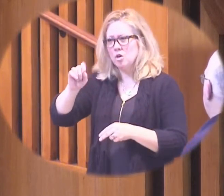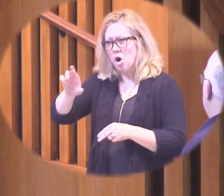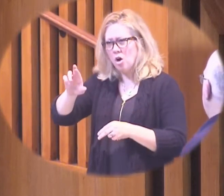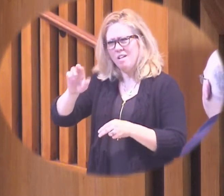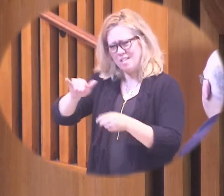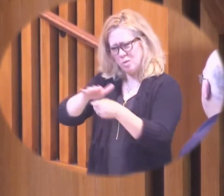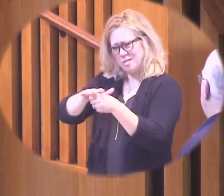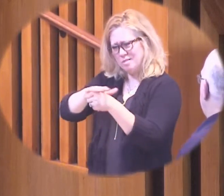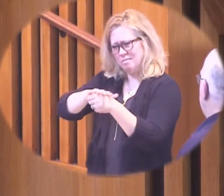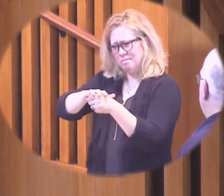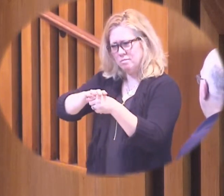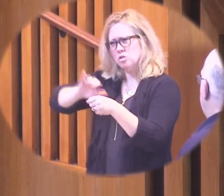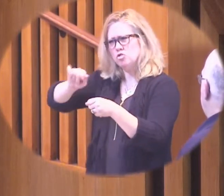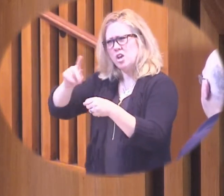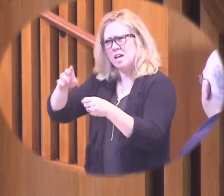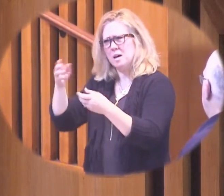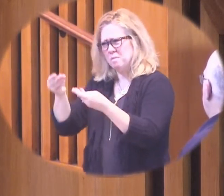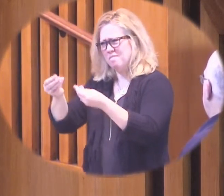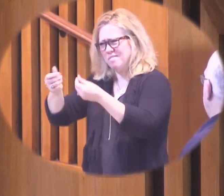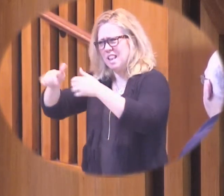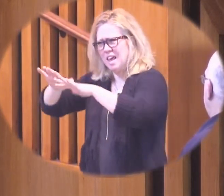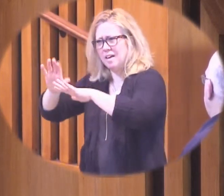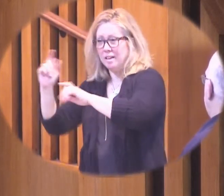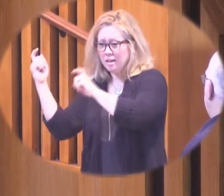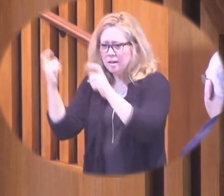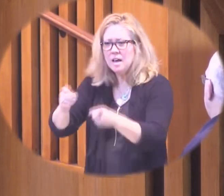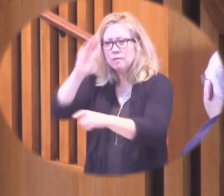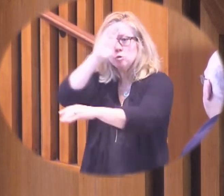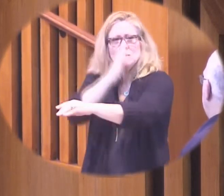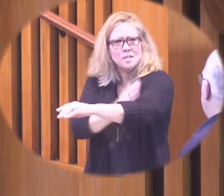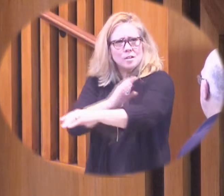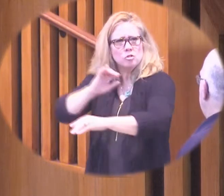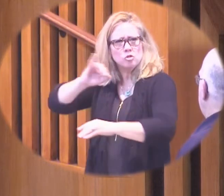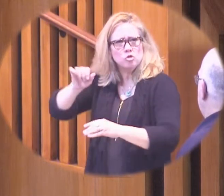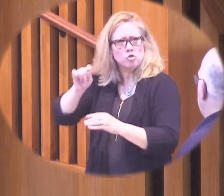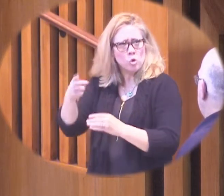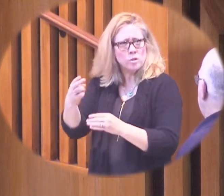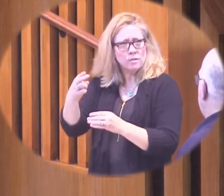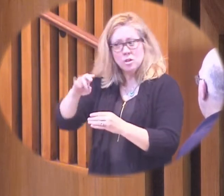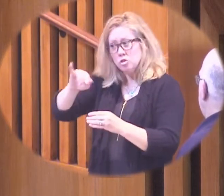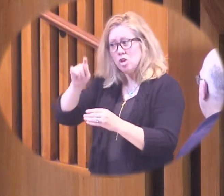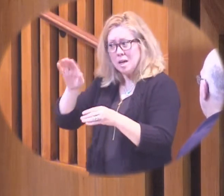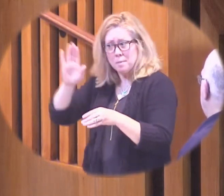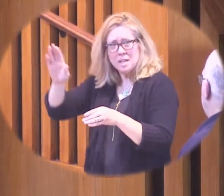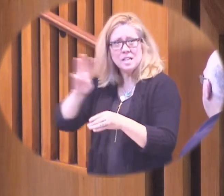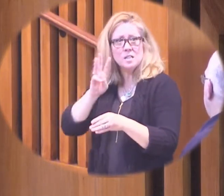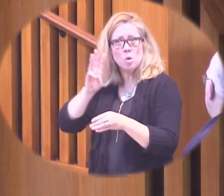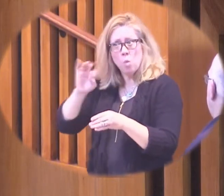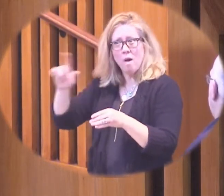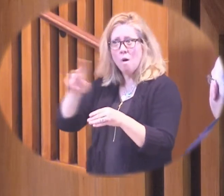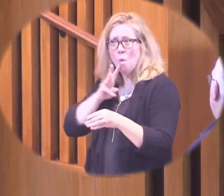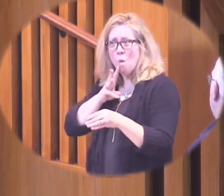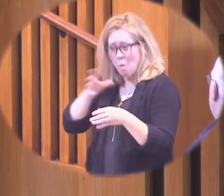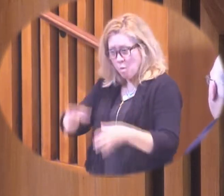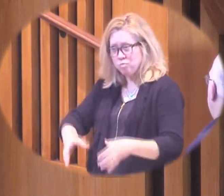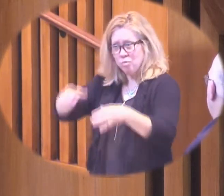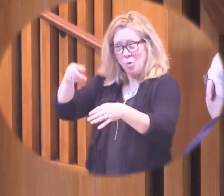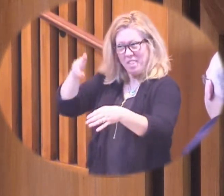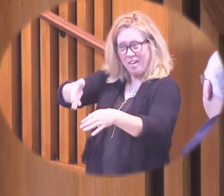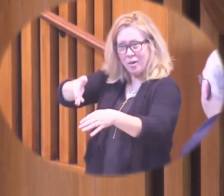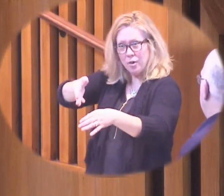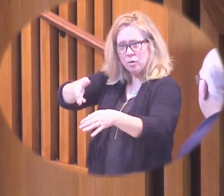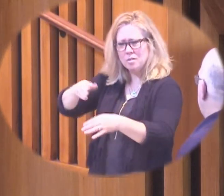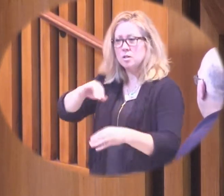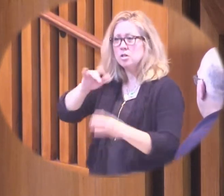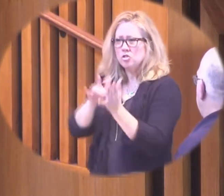had given to his son Joseph. And Jacob's well was there. And Jesus, tired from his